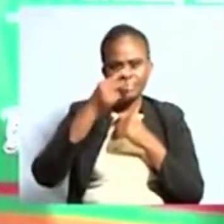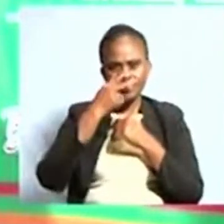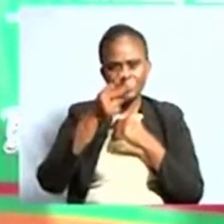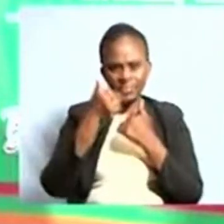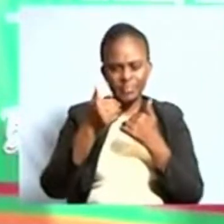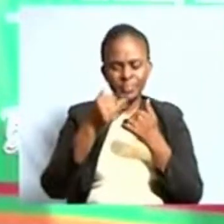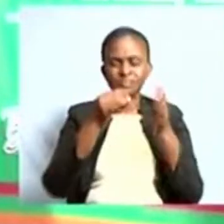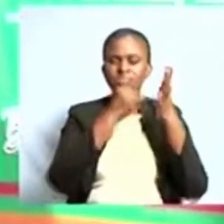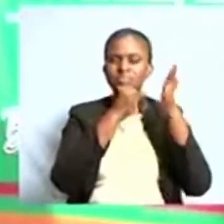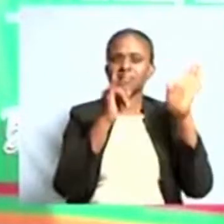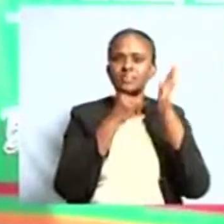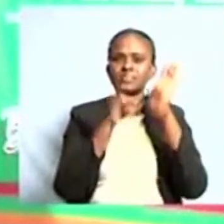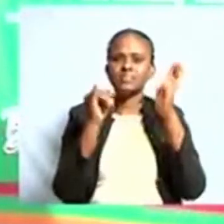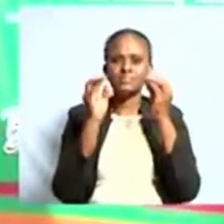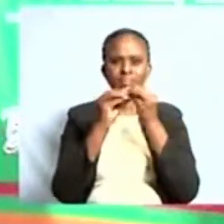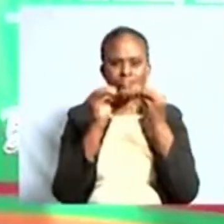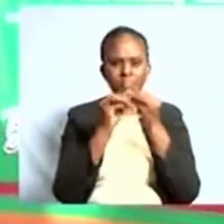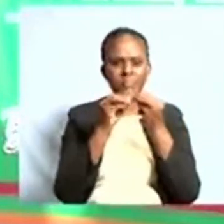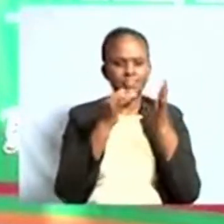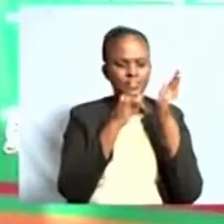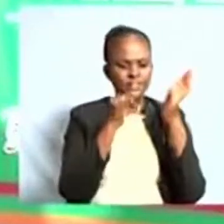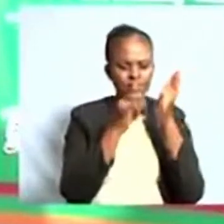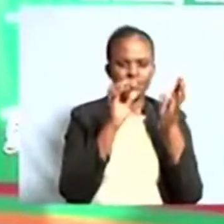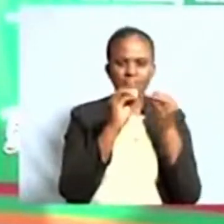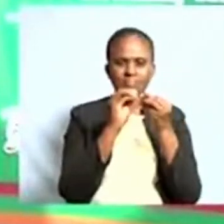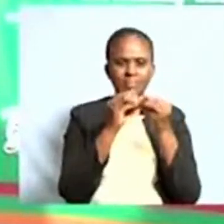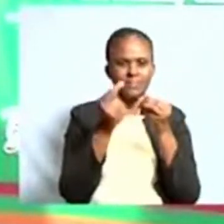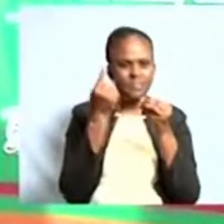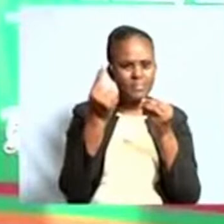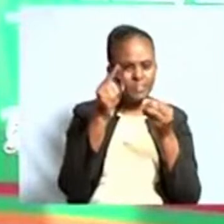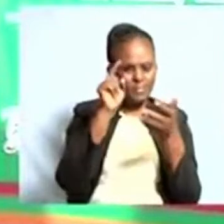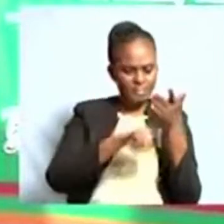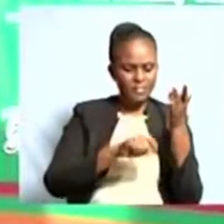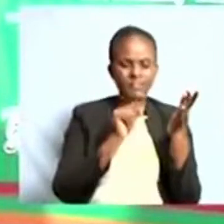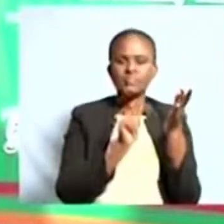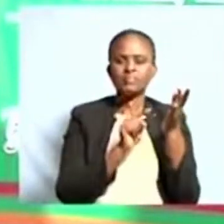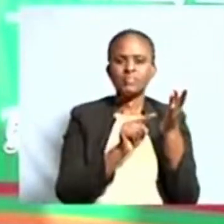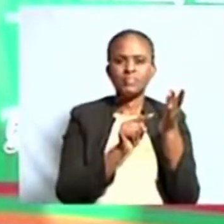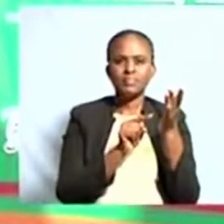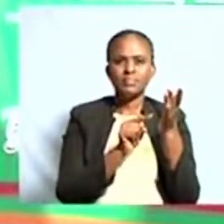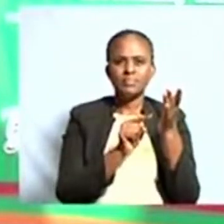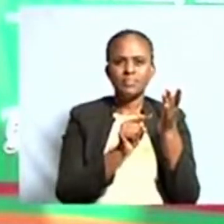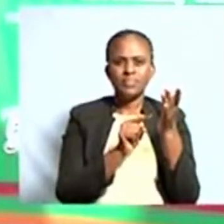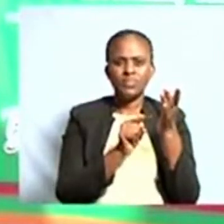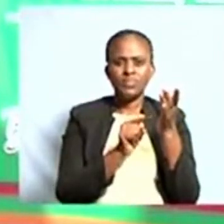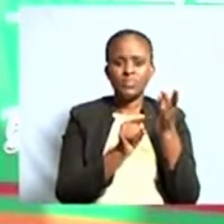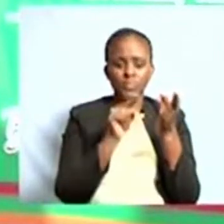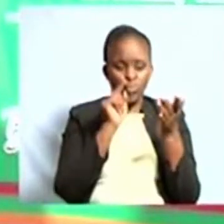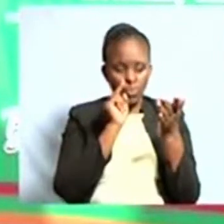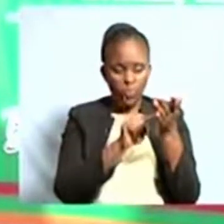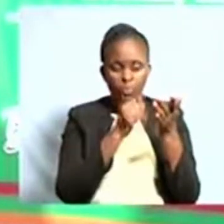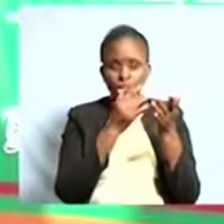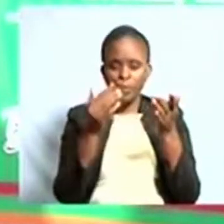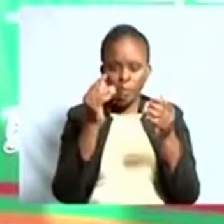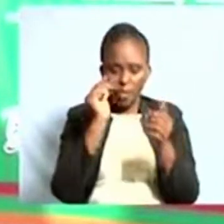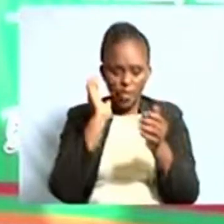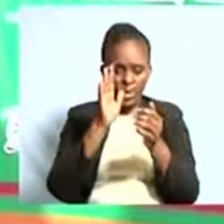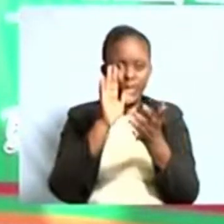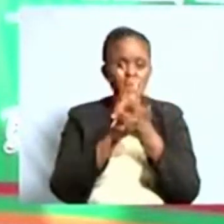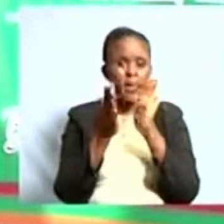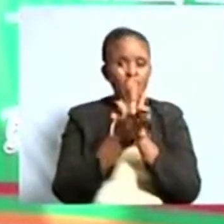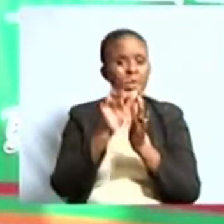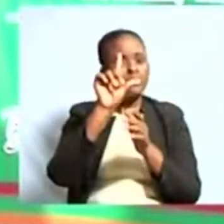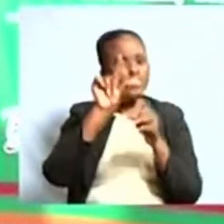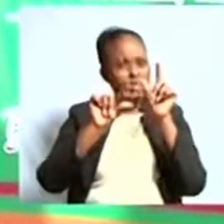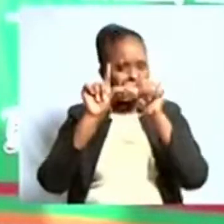to identify a counterfeit product, one is the price. Definitely, a counterfeit product will be cheaper than the original